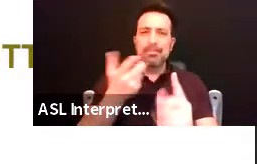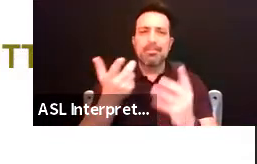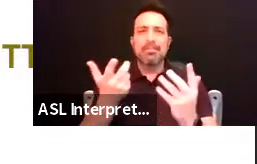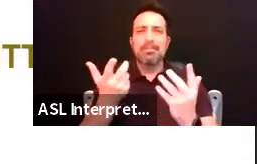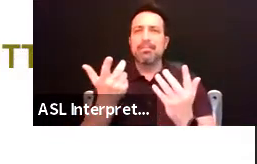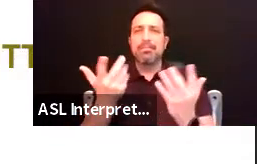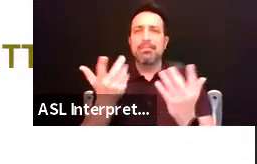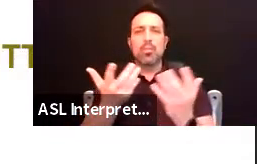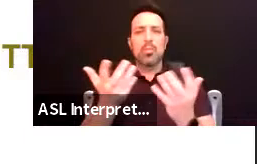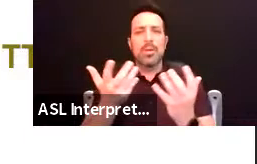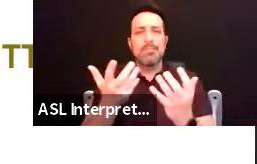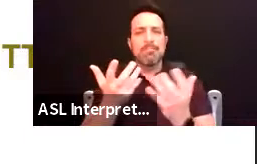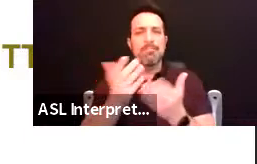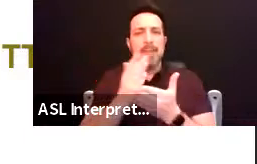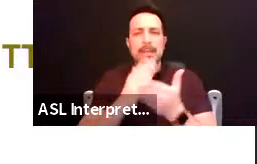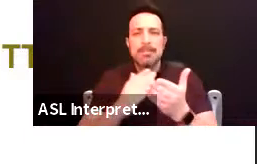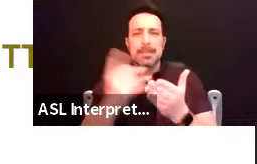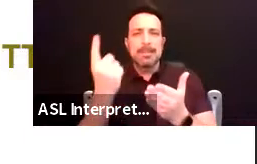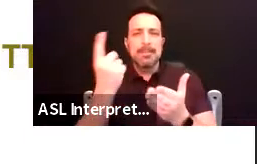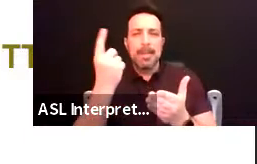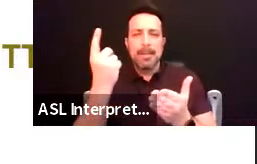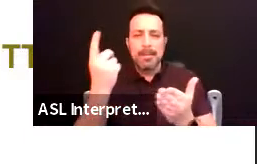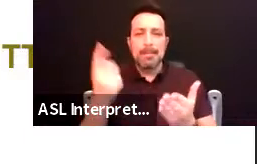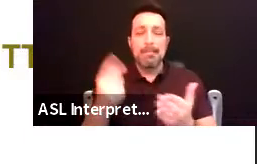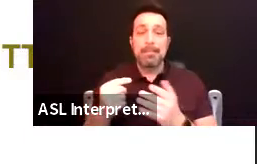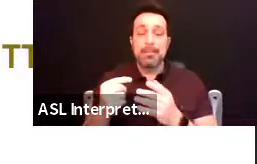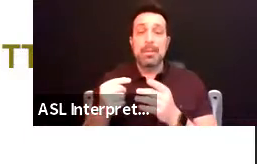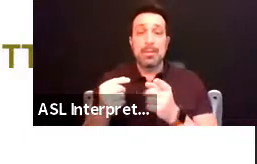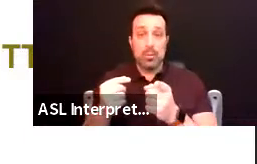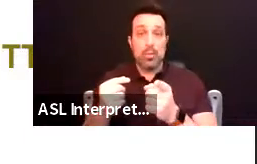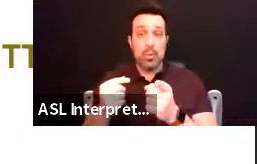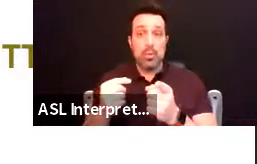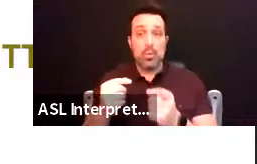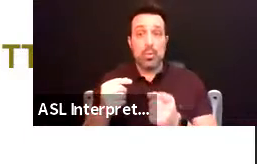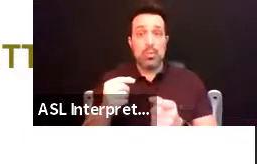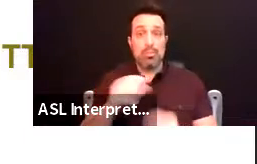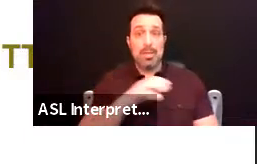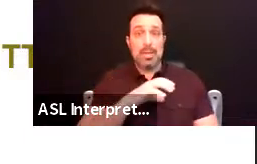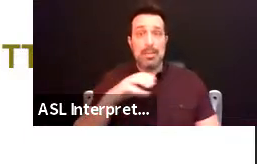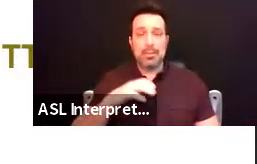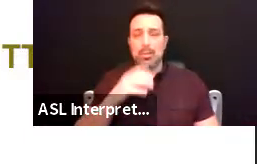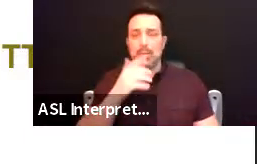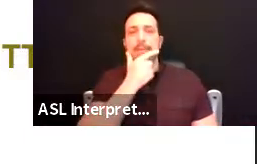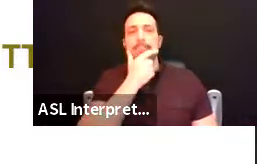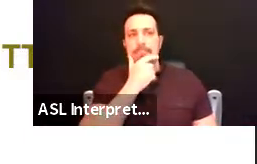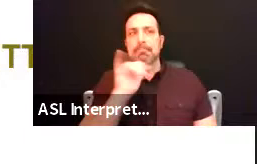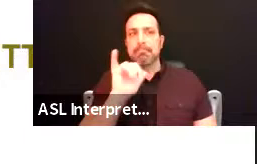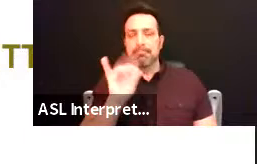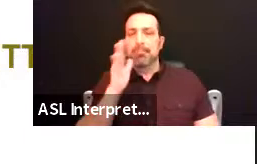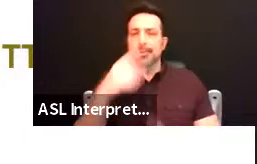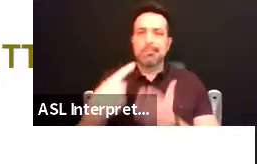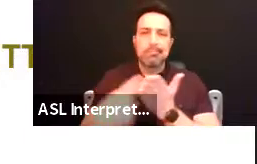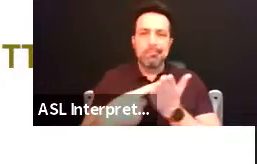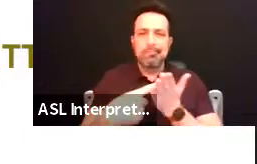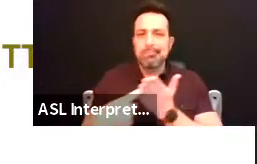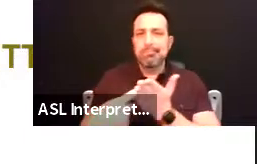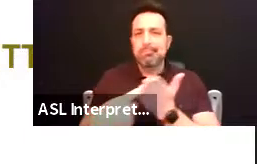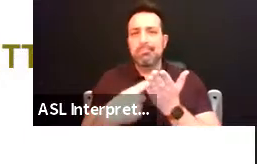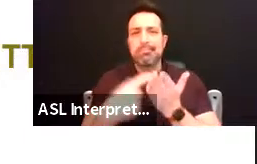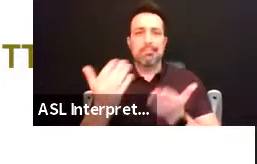a certain aspect. So you'll, as a commission, will discuss that and may